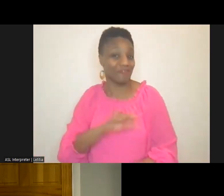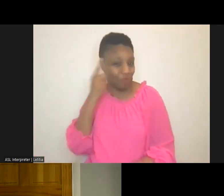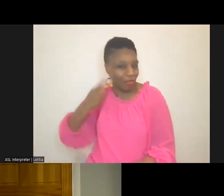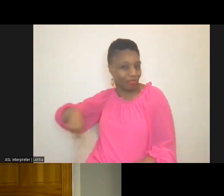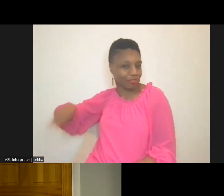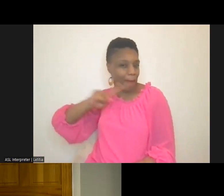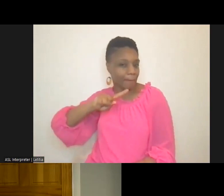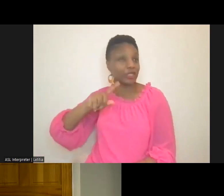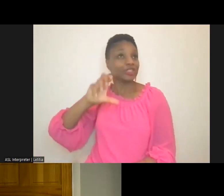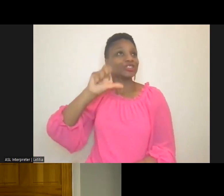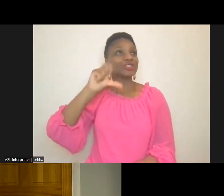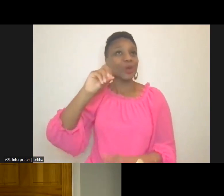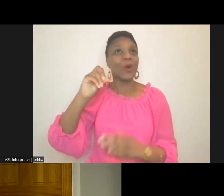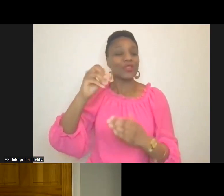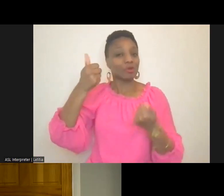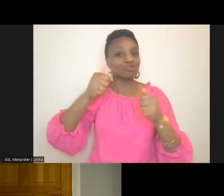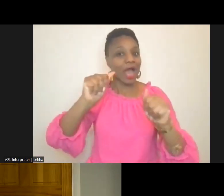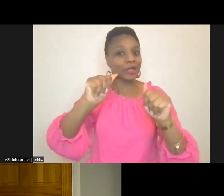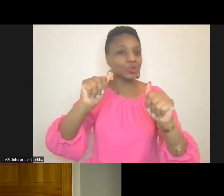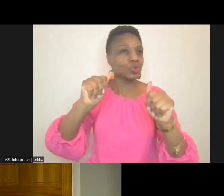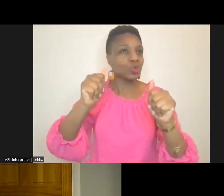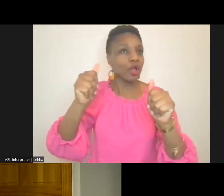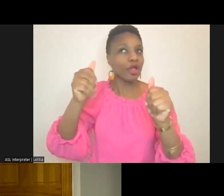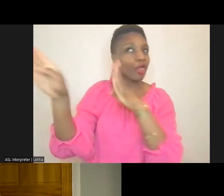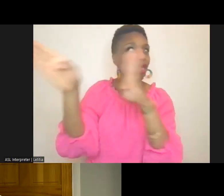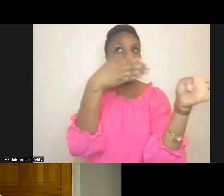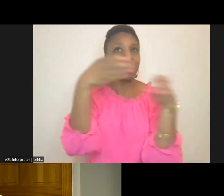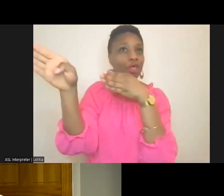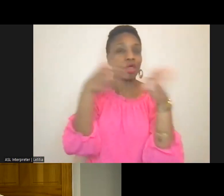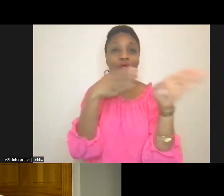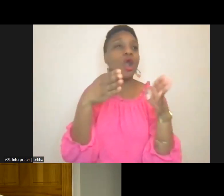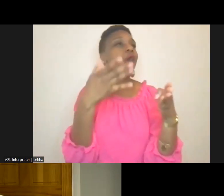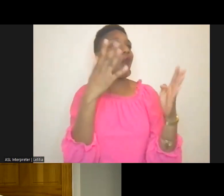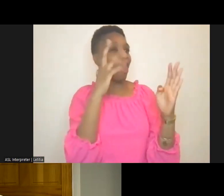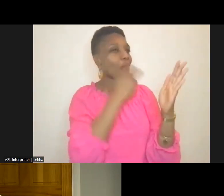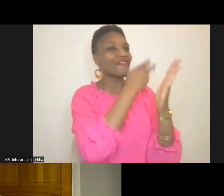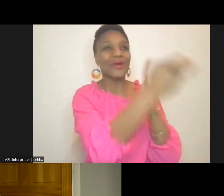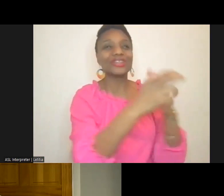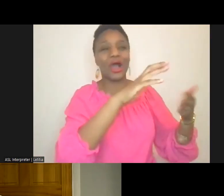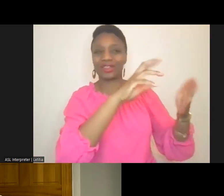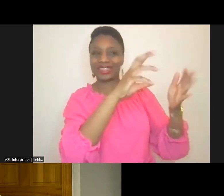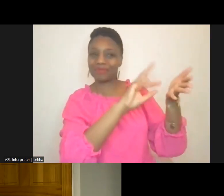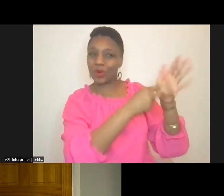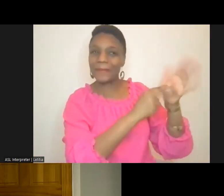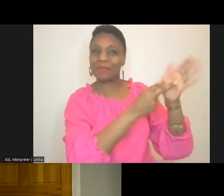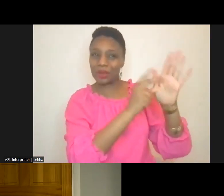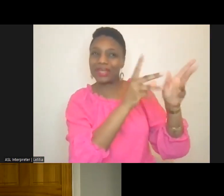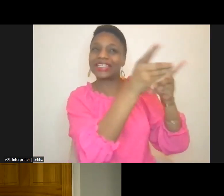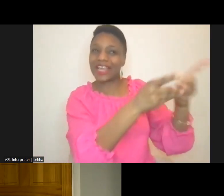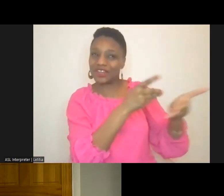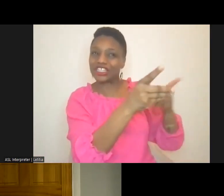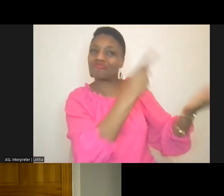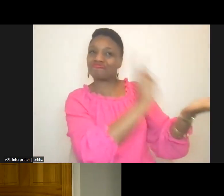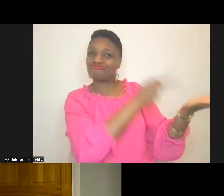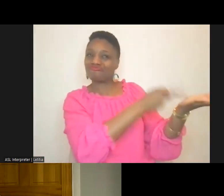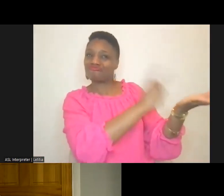processes and not on what's actually happening in the communities that are causing our kids to have high asthma content and all these other things. So